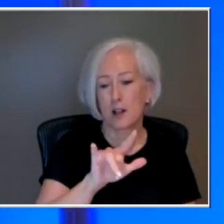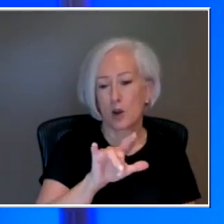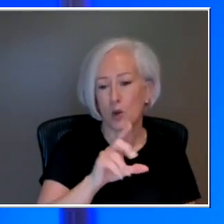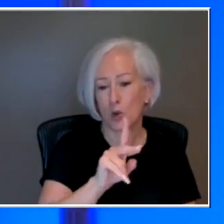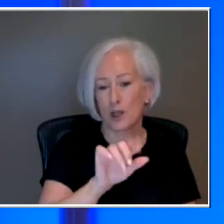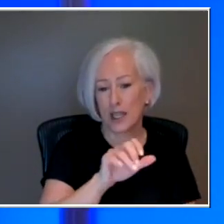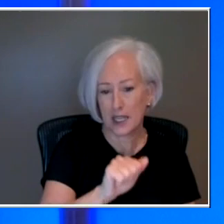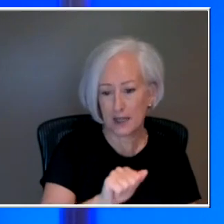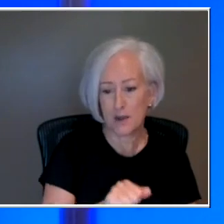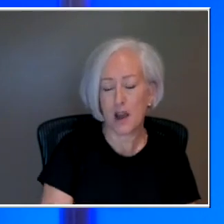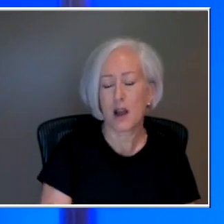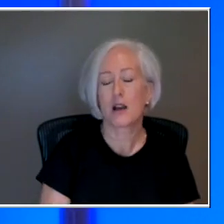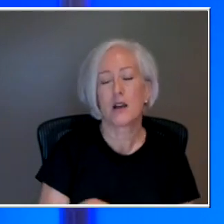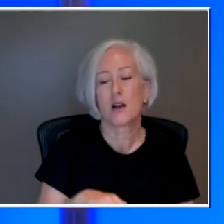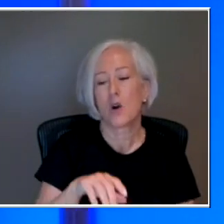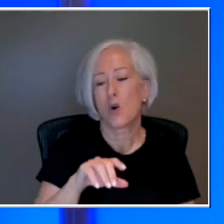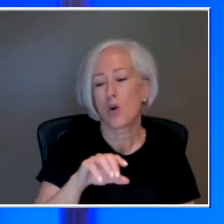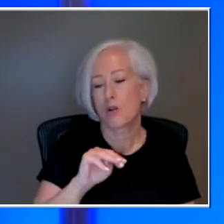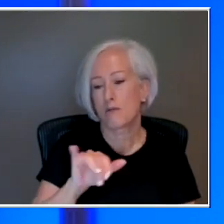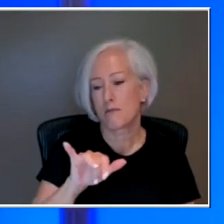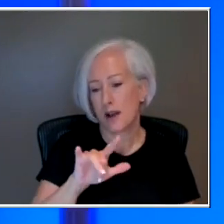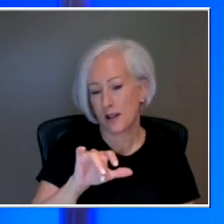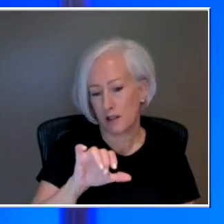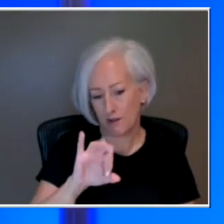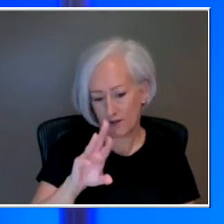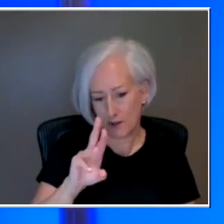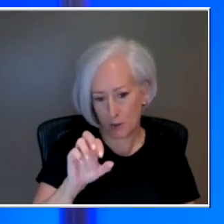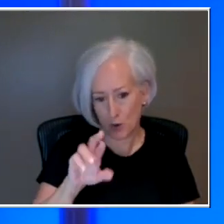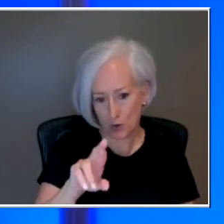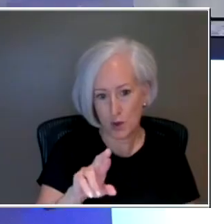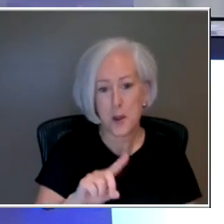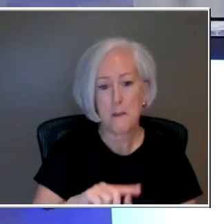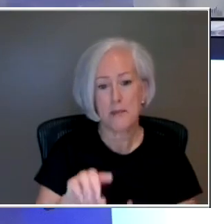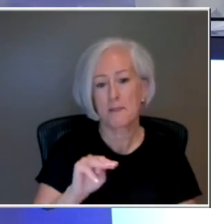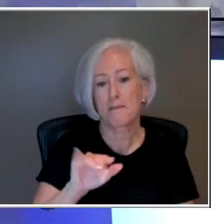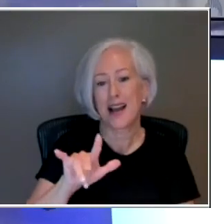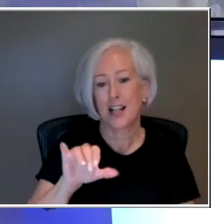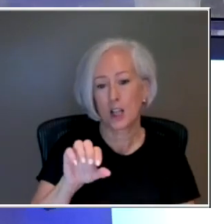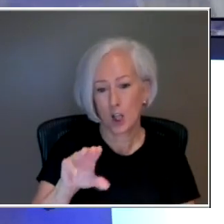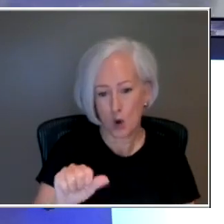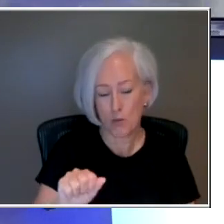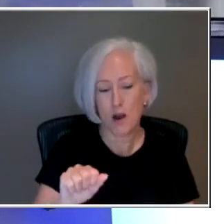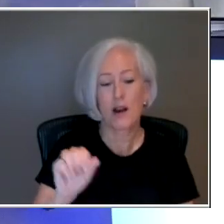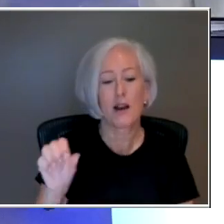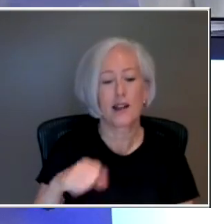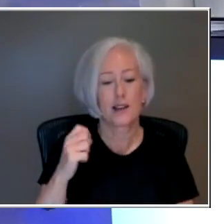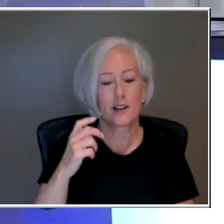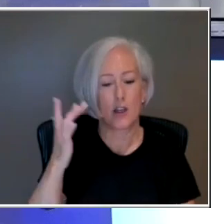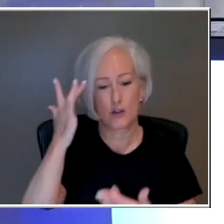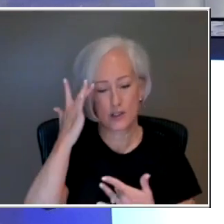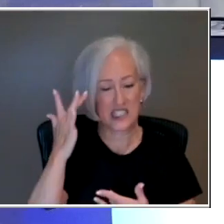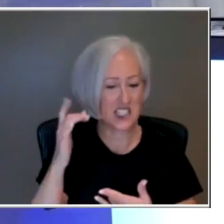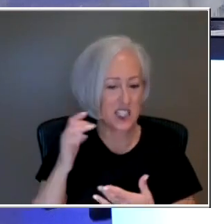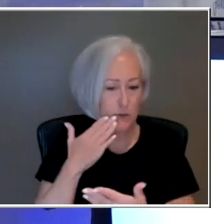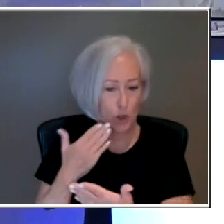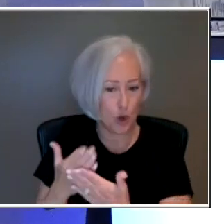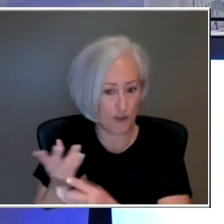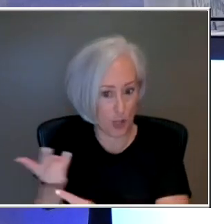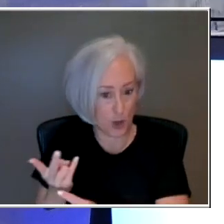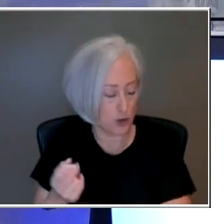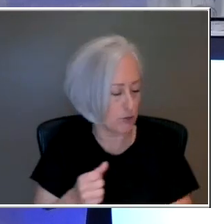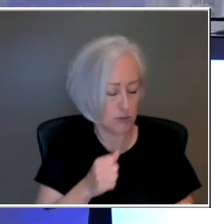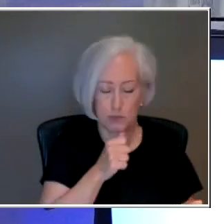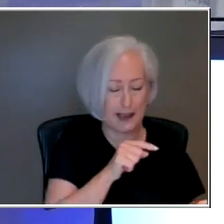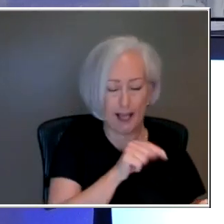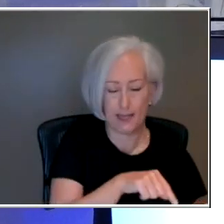lymphoma and myeloma. Okay. Thank you, Dr. Abyankar. Right. I Thank know you. You've got a motor. Good to see you really all. appreciate it. And the guys will unhook all the cords